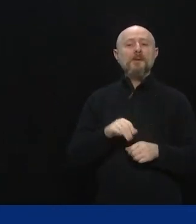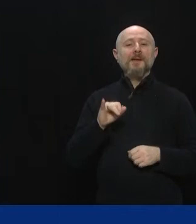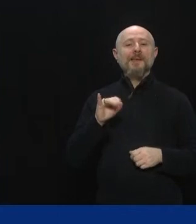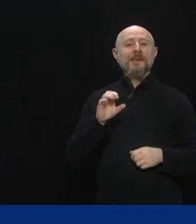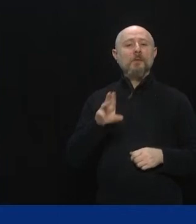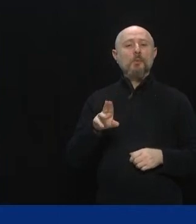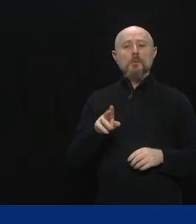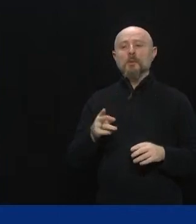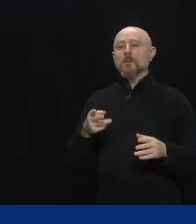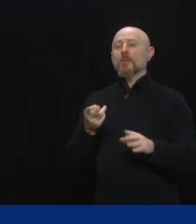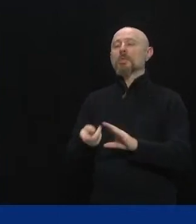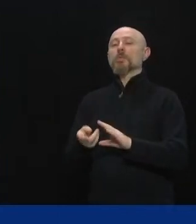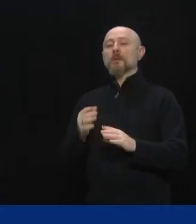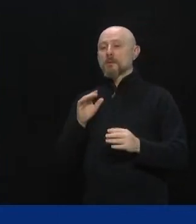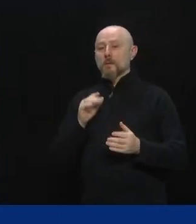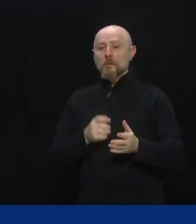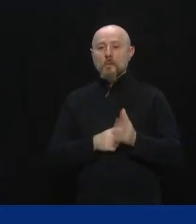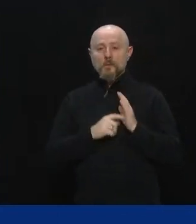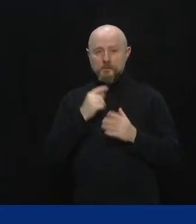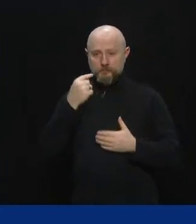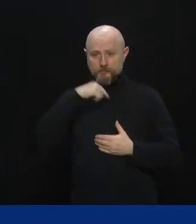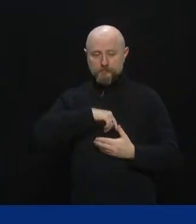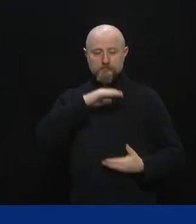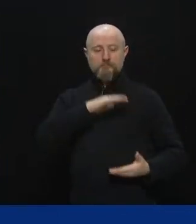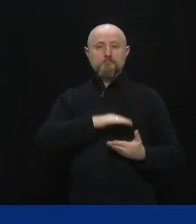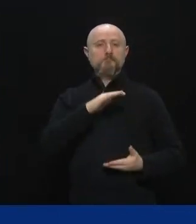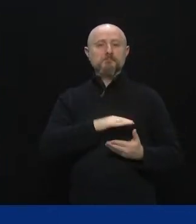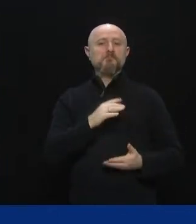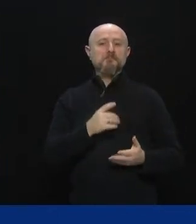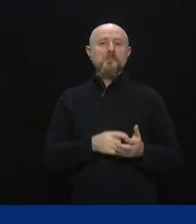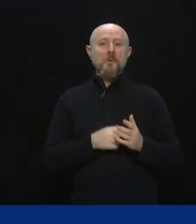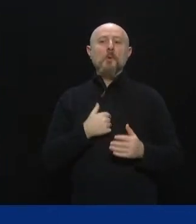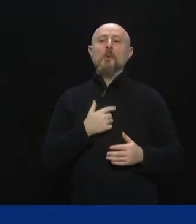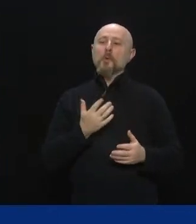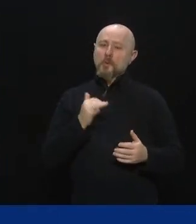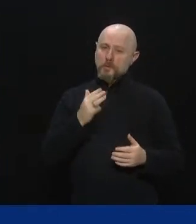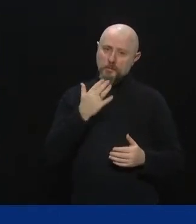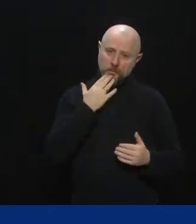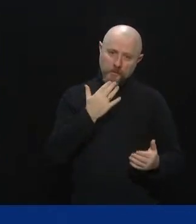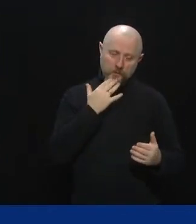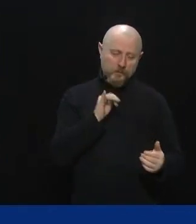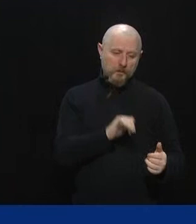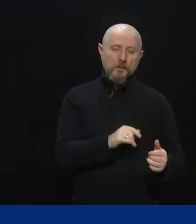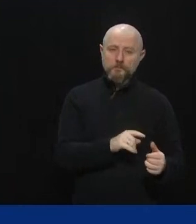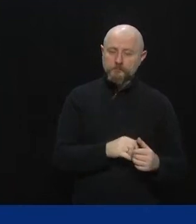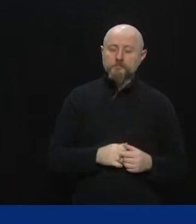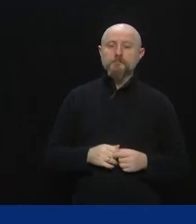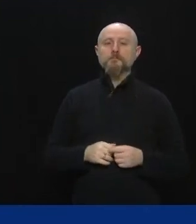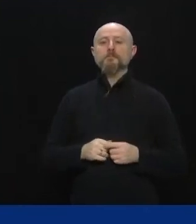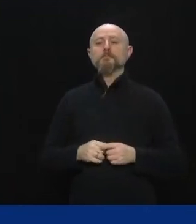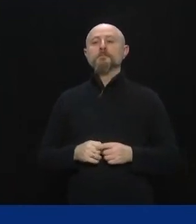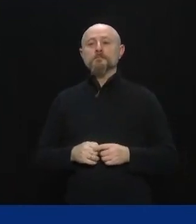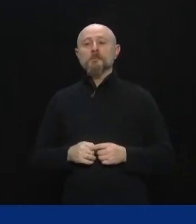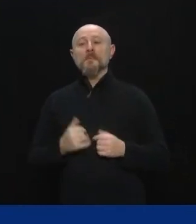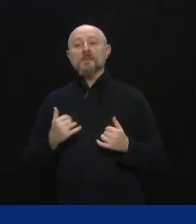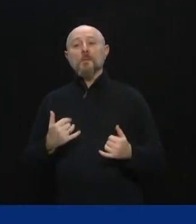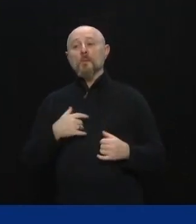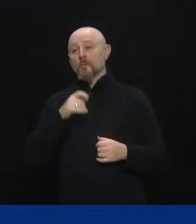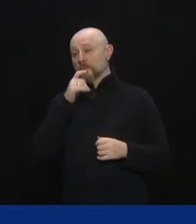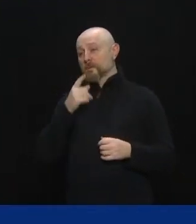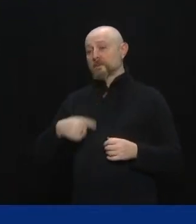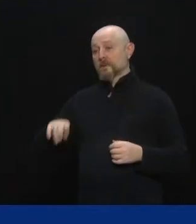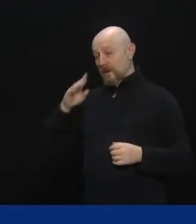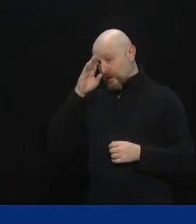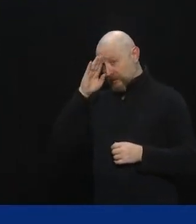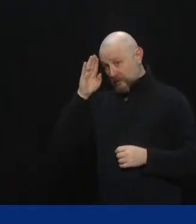requiring ventilators. So we're very thankful for that. Of the cases in the hospital, as you mentioned, about 50%